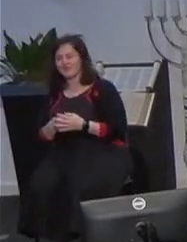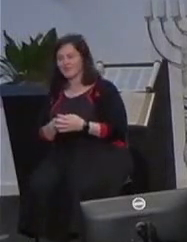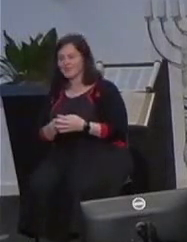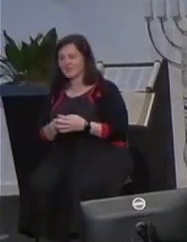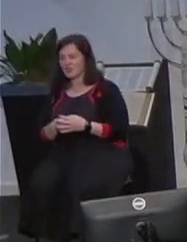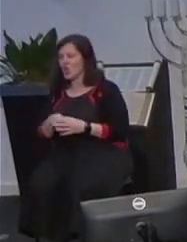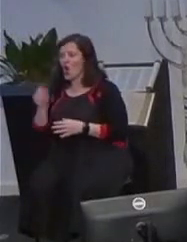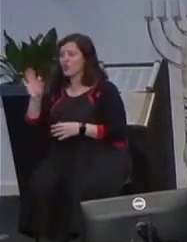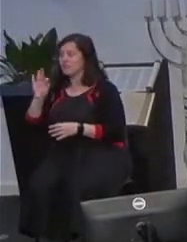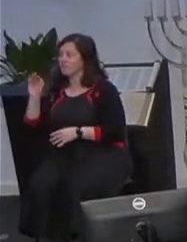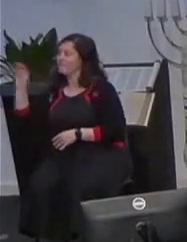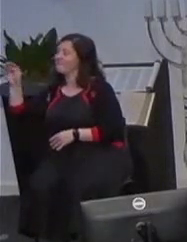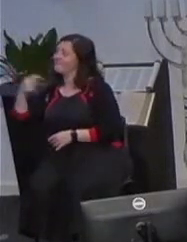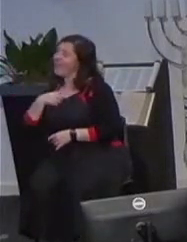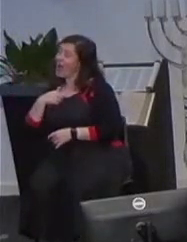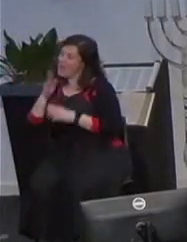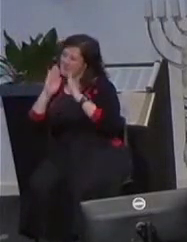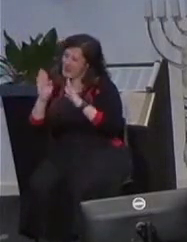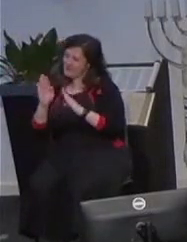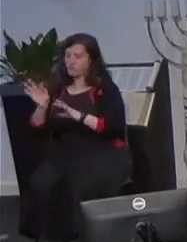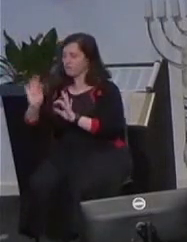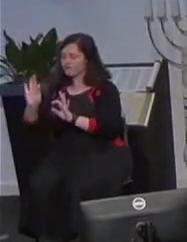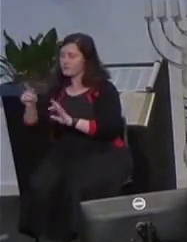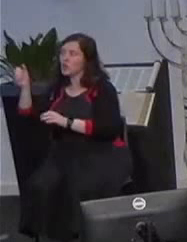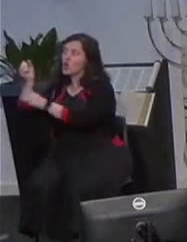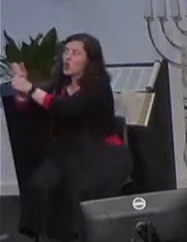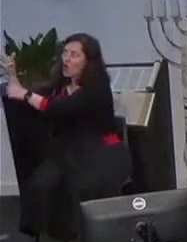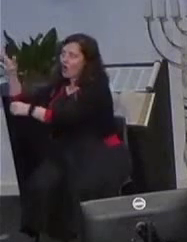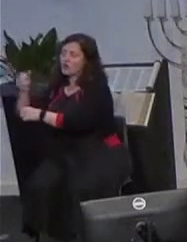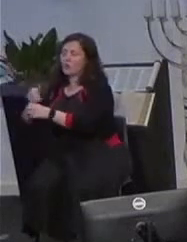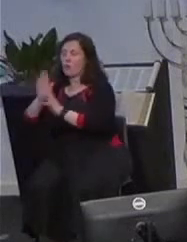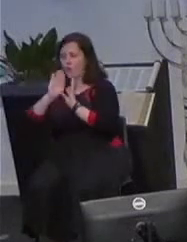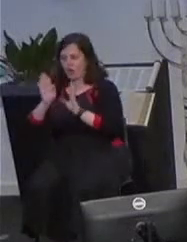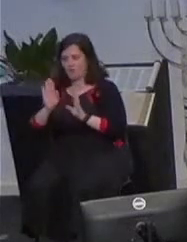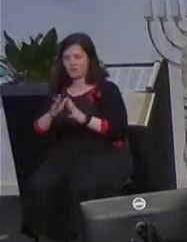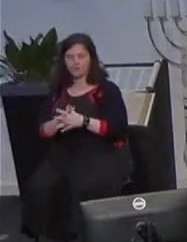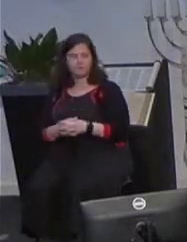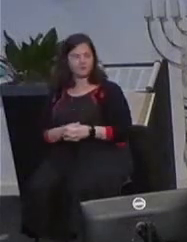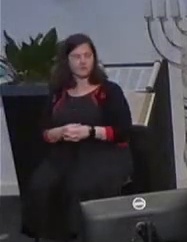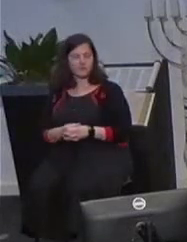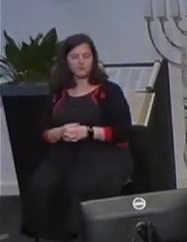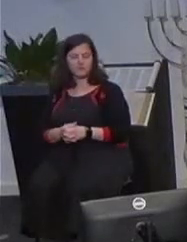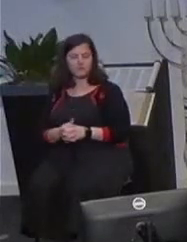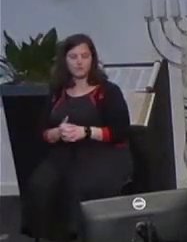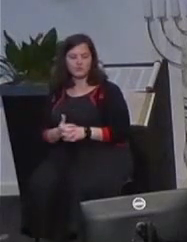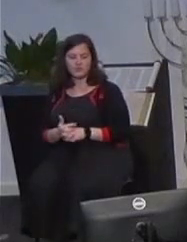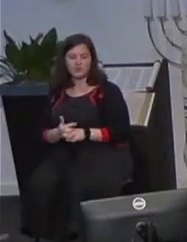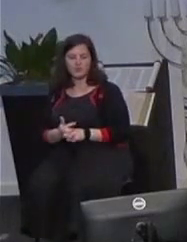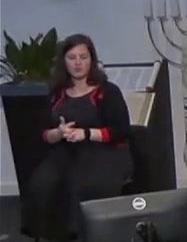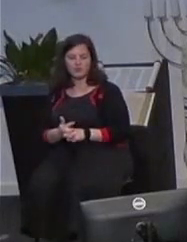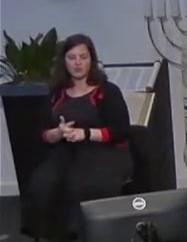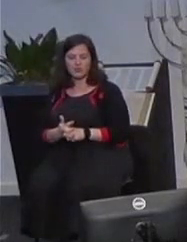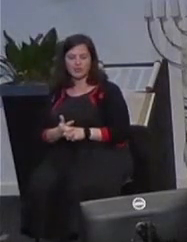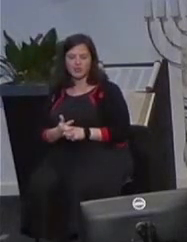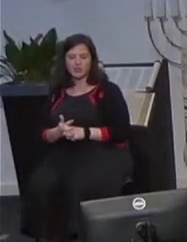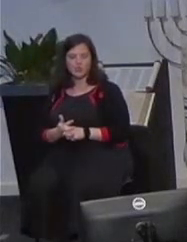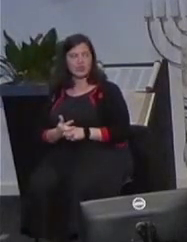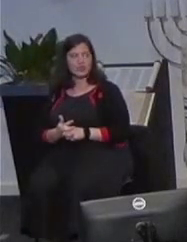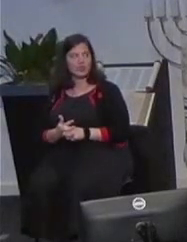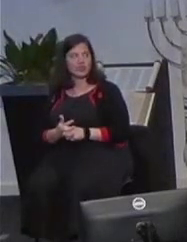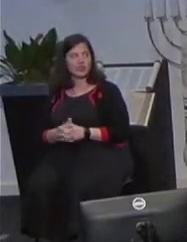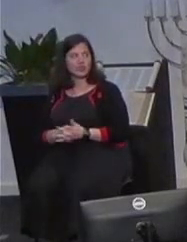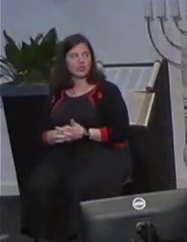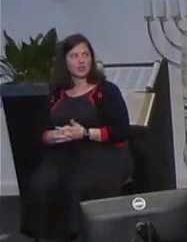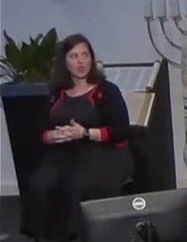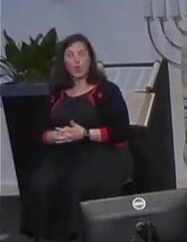a stumbling block for them. Yet that's the challenge we've been given. And as we do that,